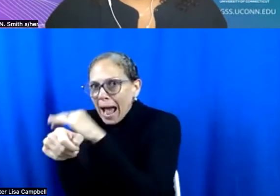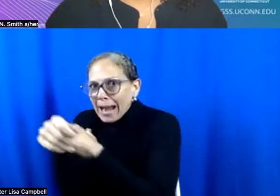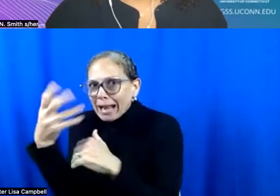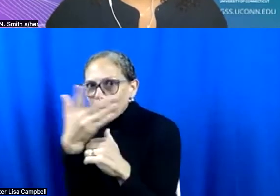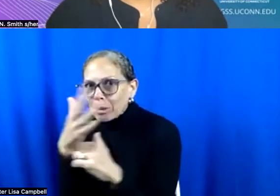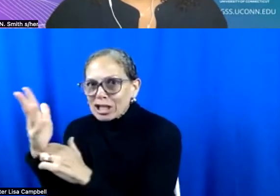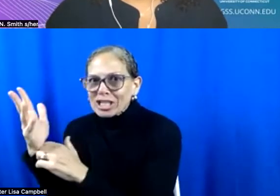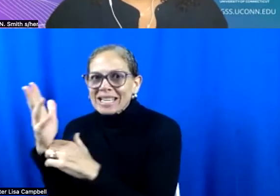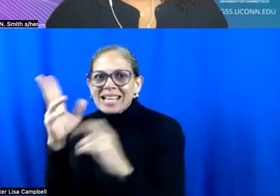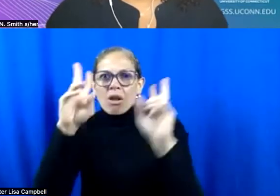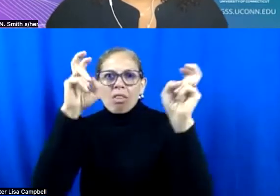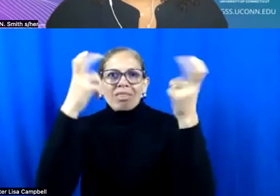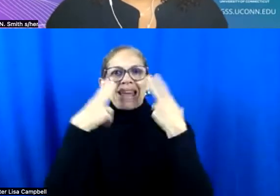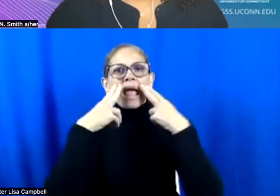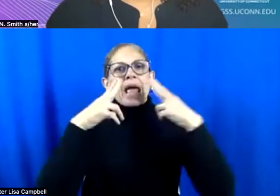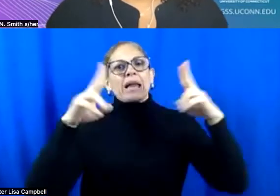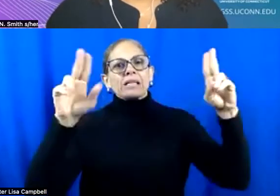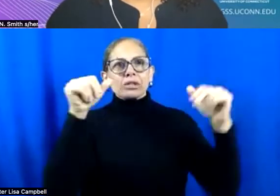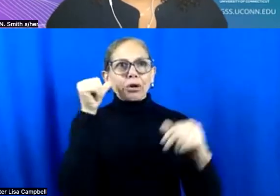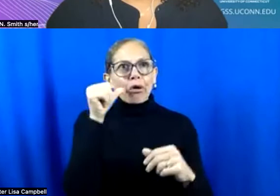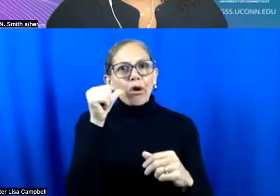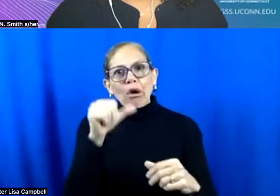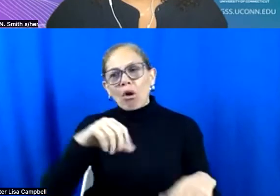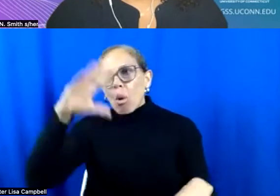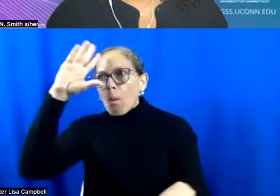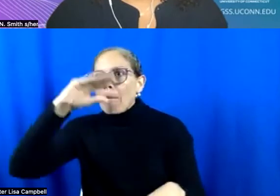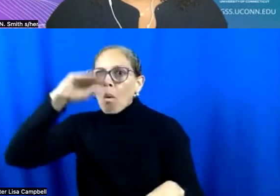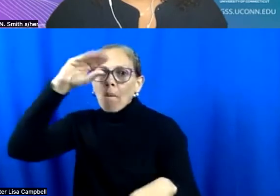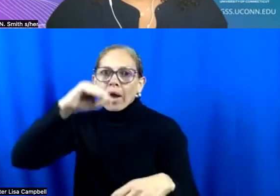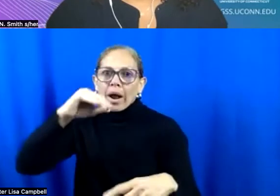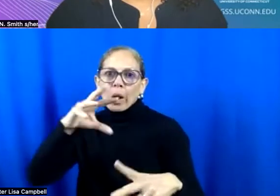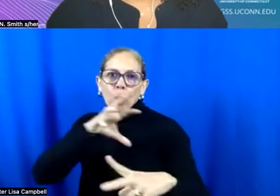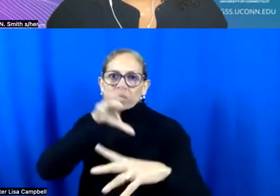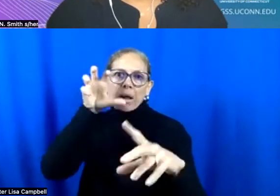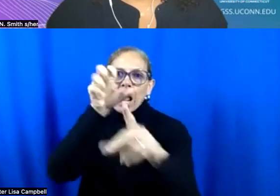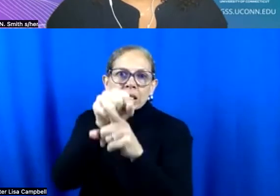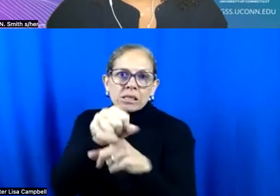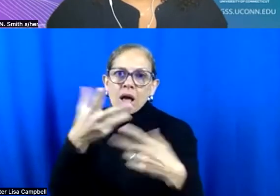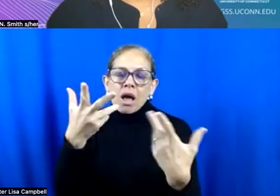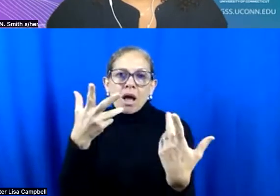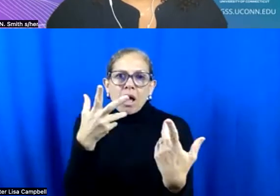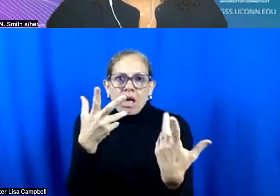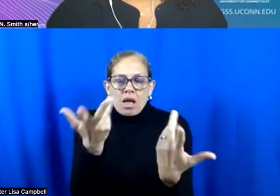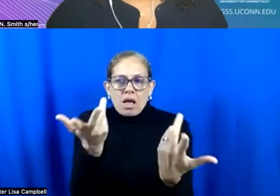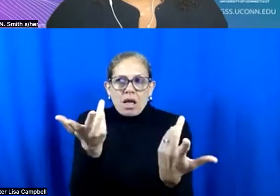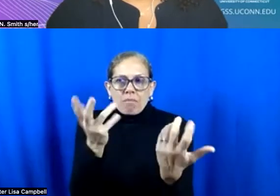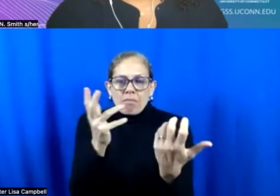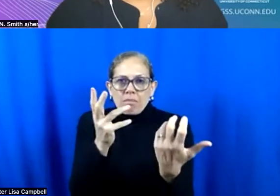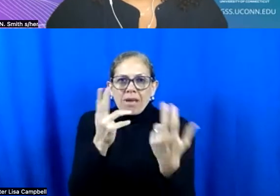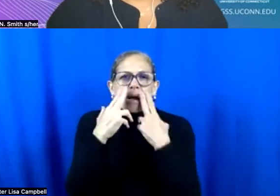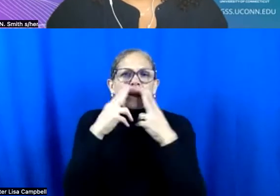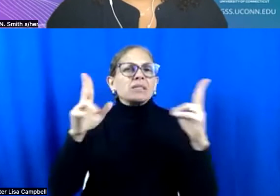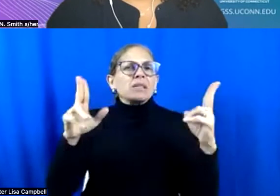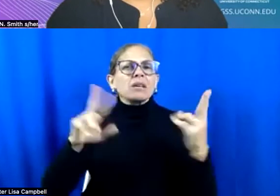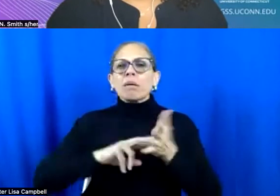innocent girl who or boy who's been assaulted, because it's just like, what, how do we define innocence? What